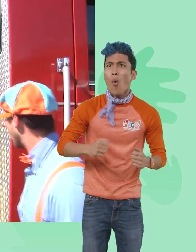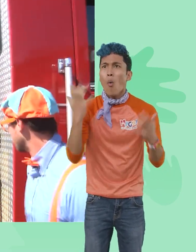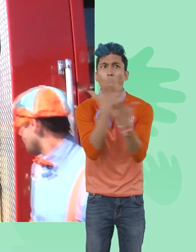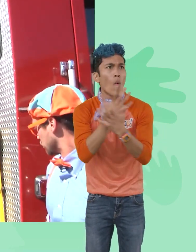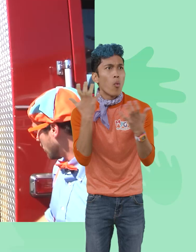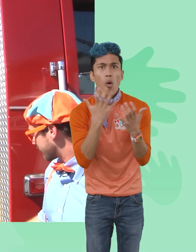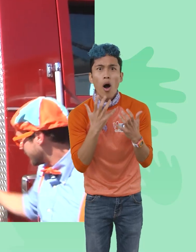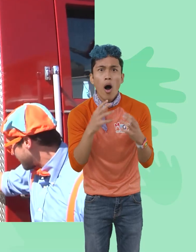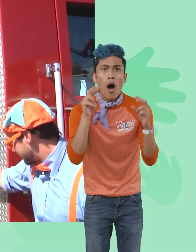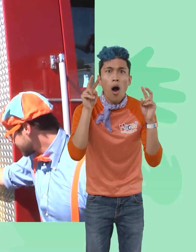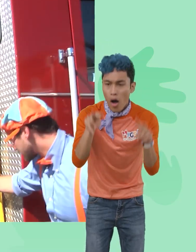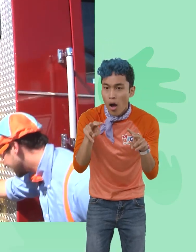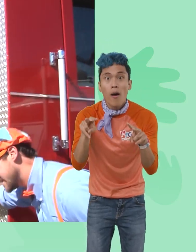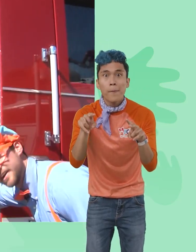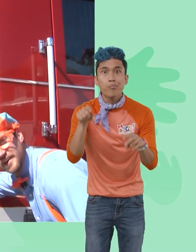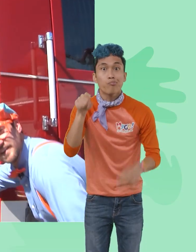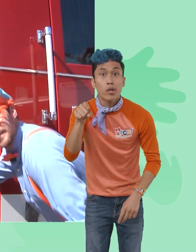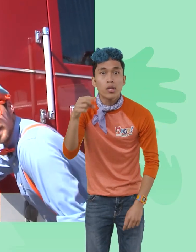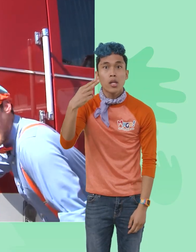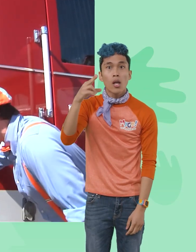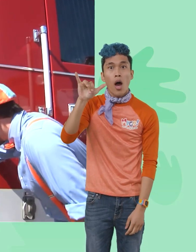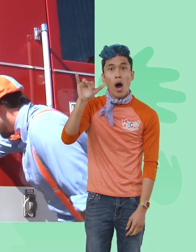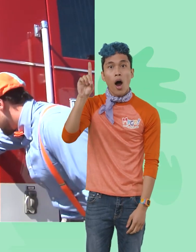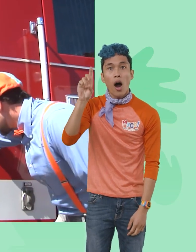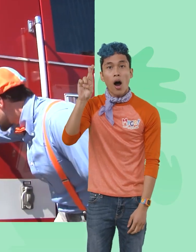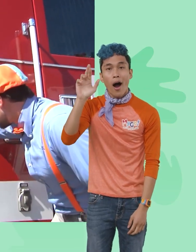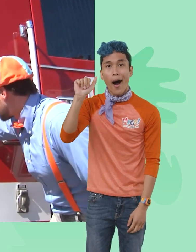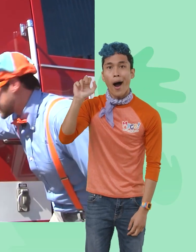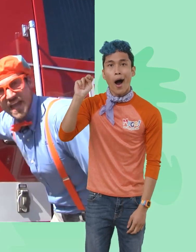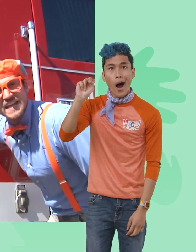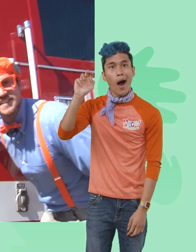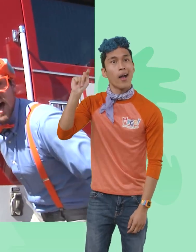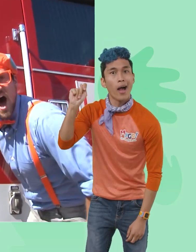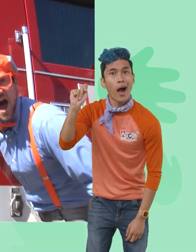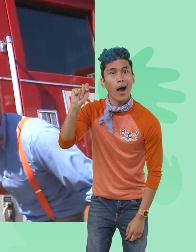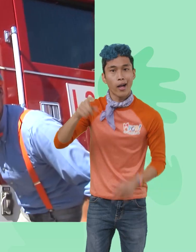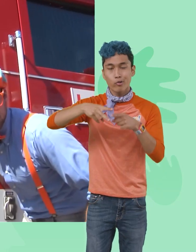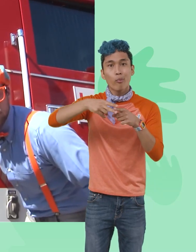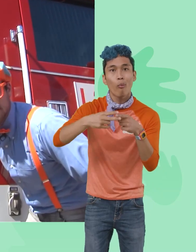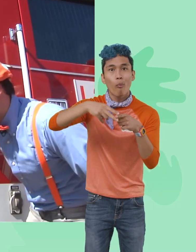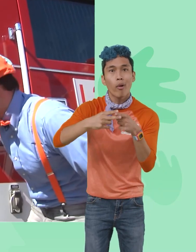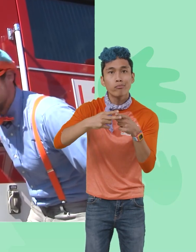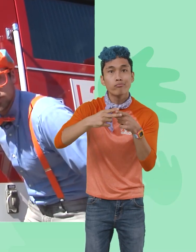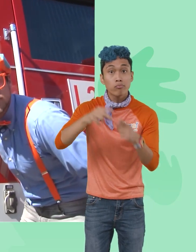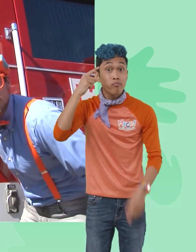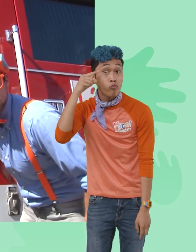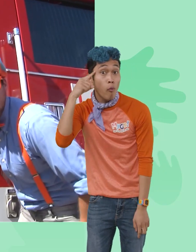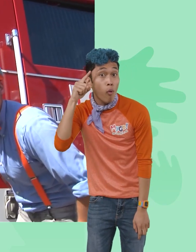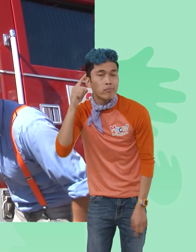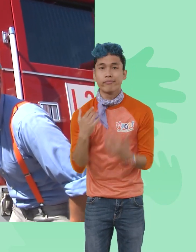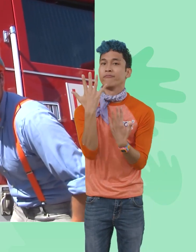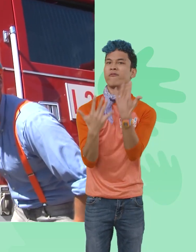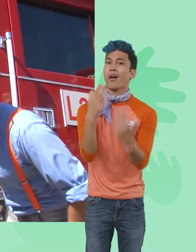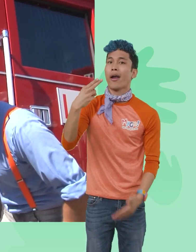Whoa! Look, this right here, yeah, this is a hydrant wrench. You use this